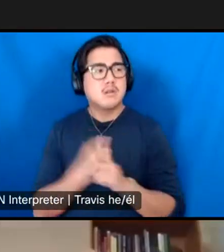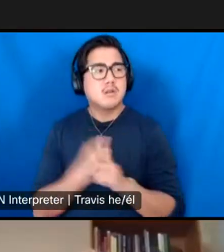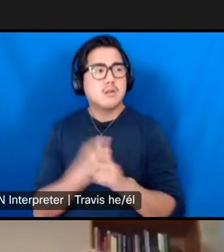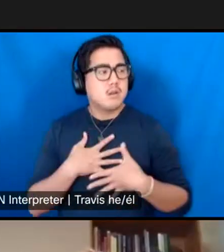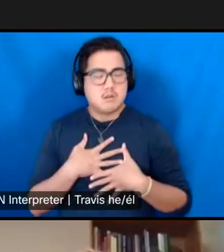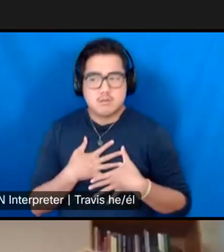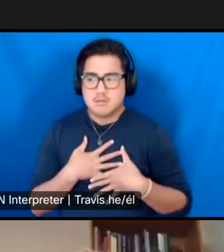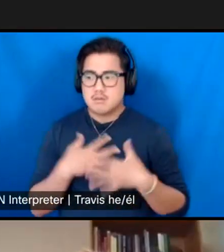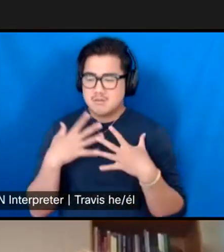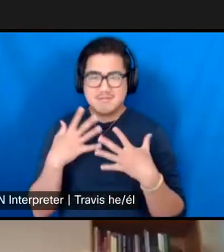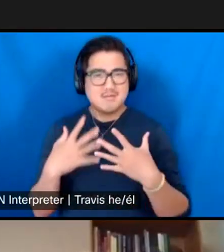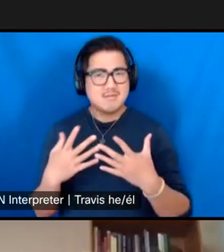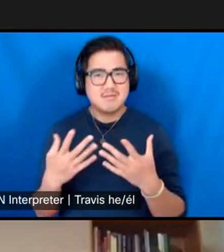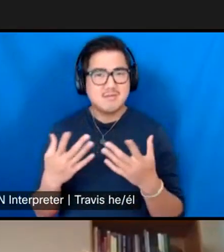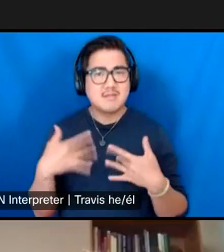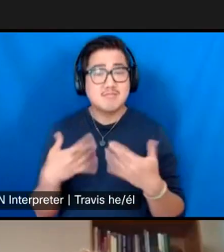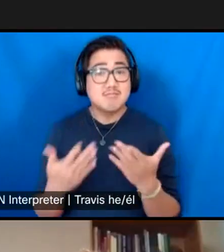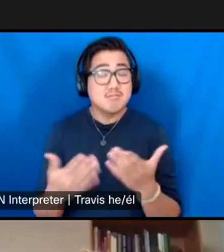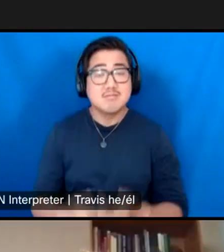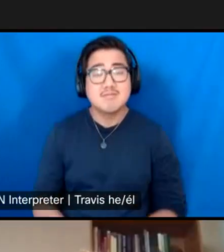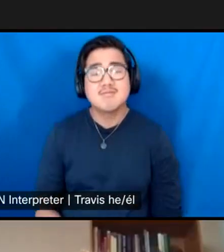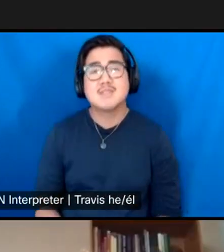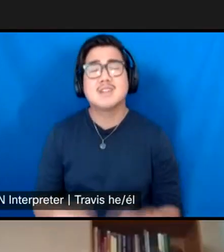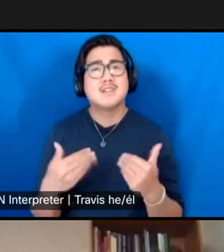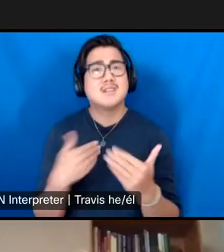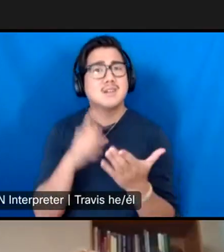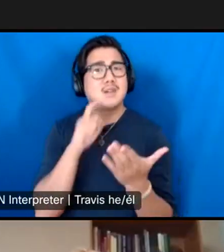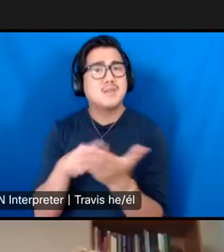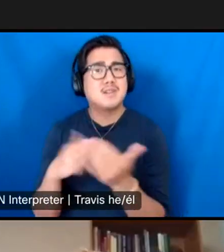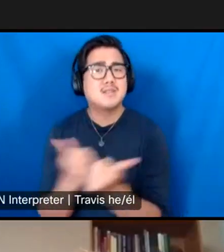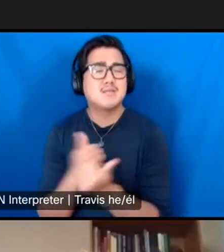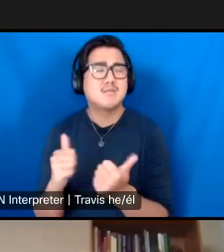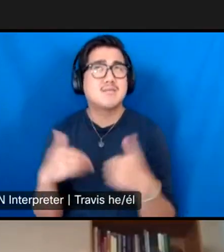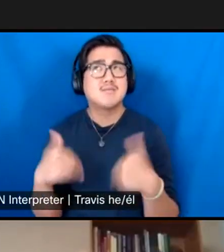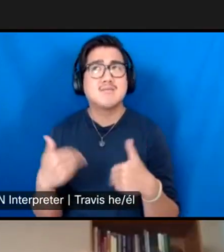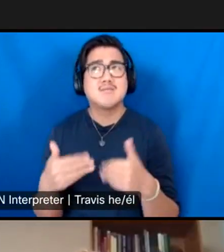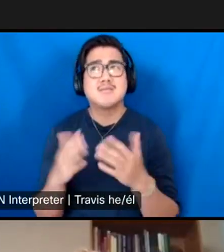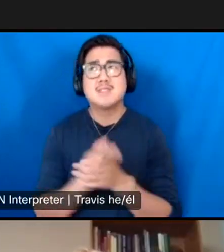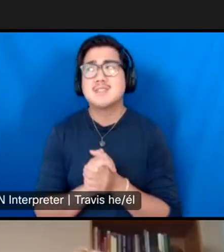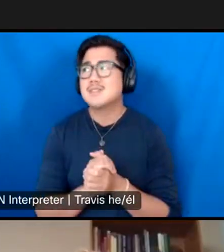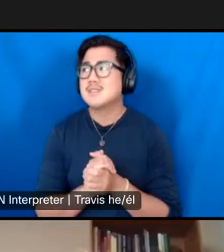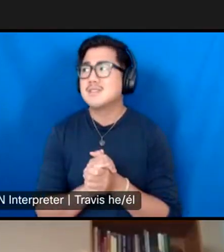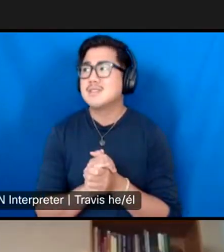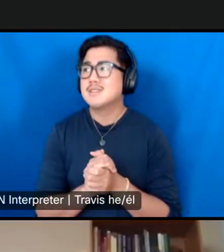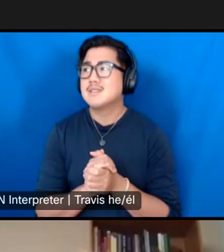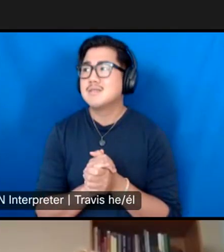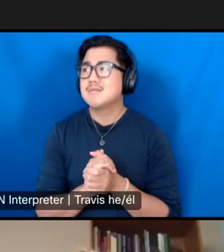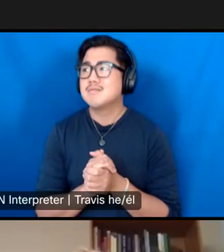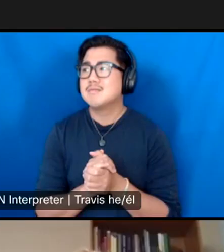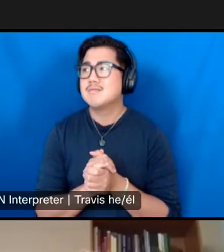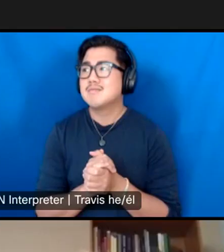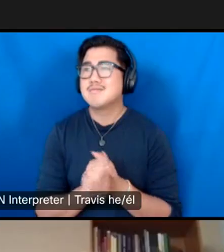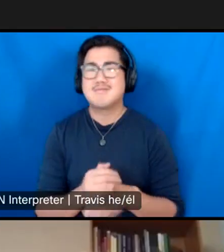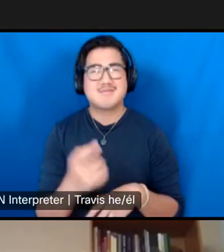everything that was said because goodness, I not being so far removed from higher ed